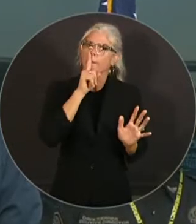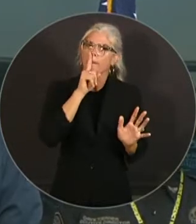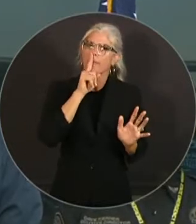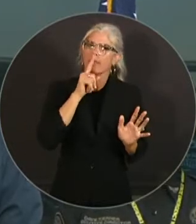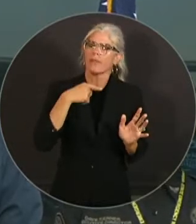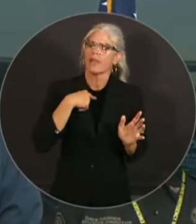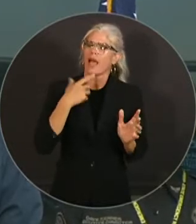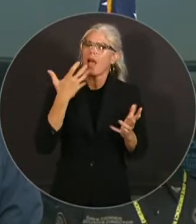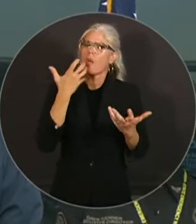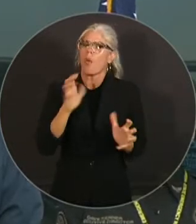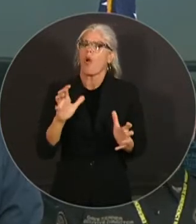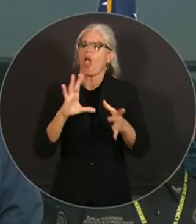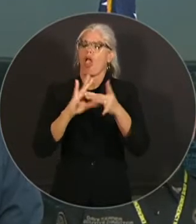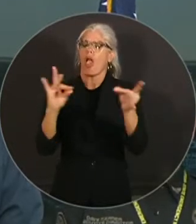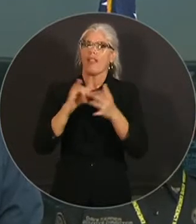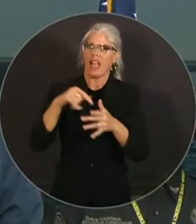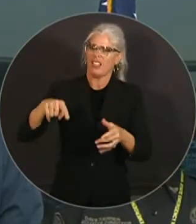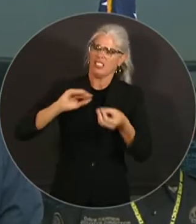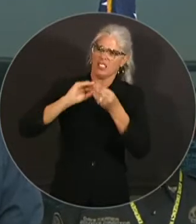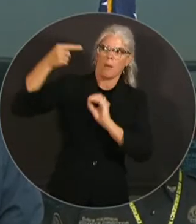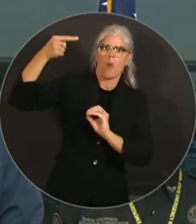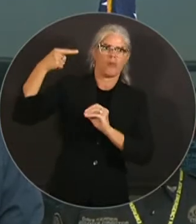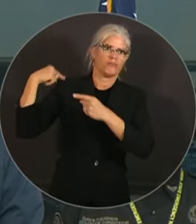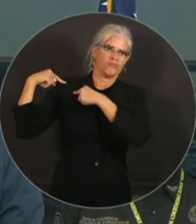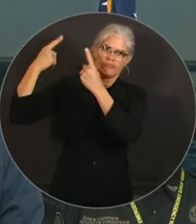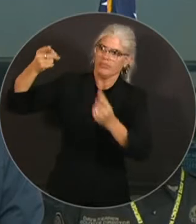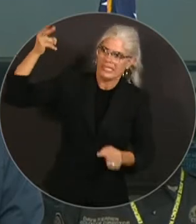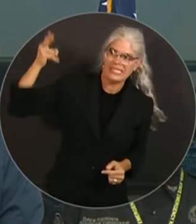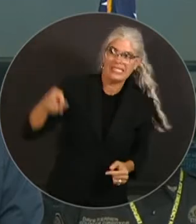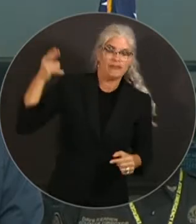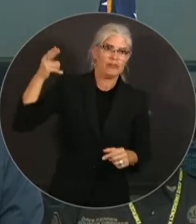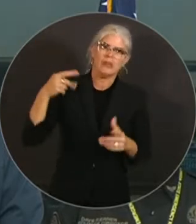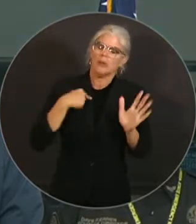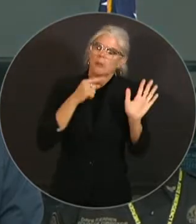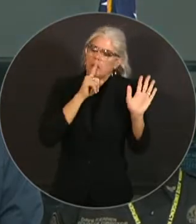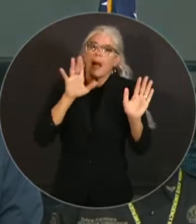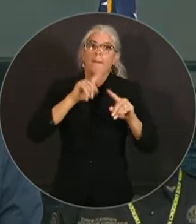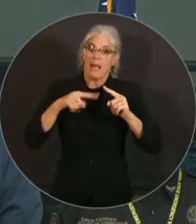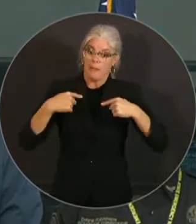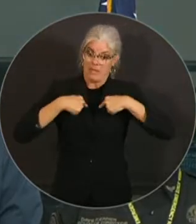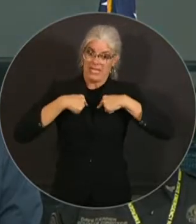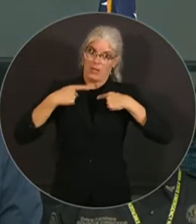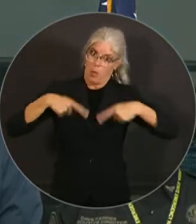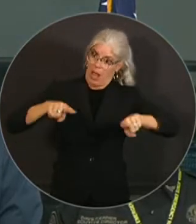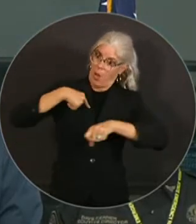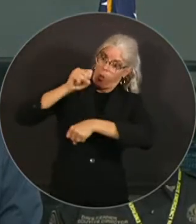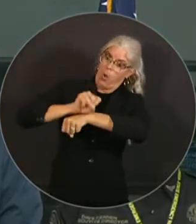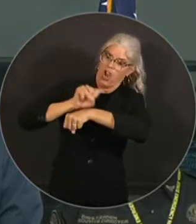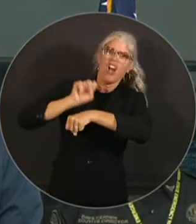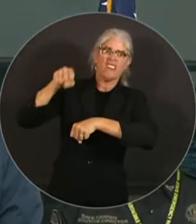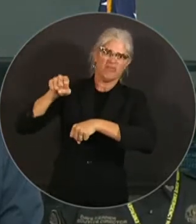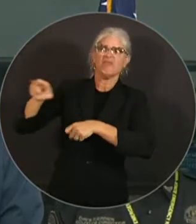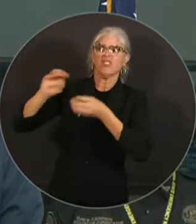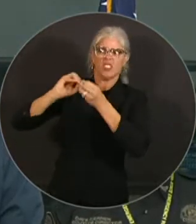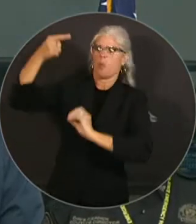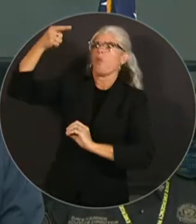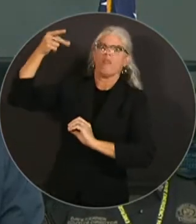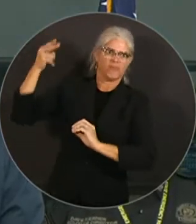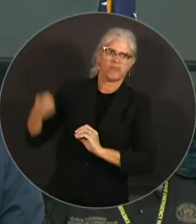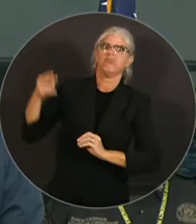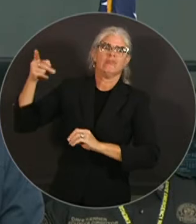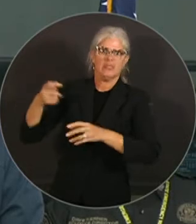largest since I've been here in 2018 for Hurricane Michael and beyond, when I was the State Emergency Response Team Chief and moved into the